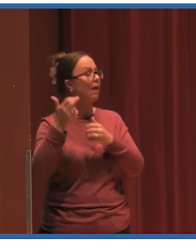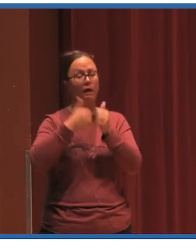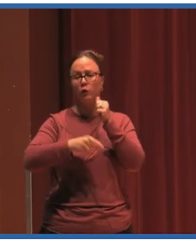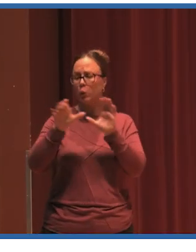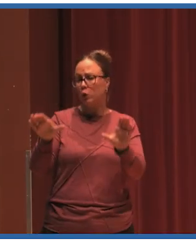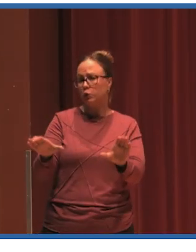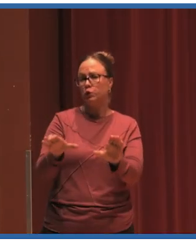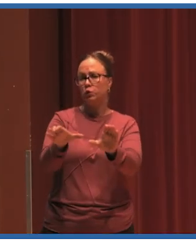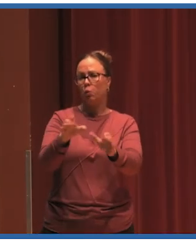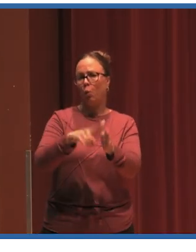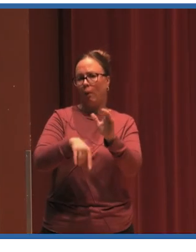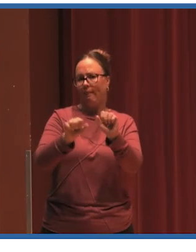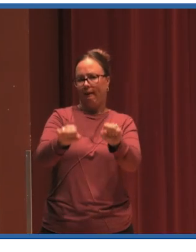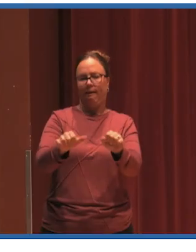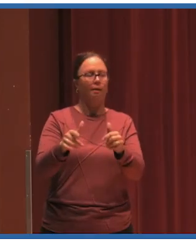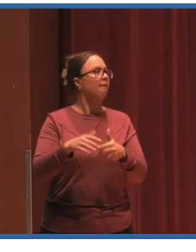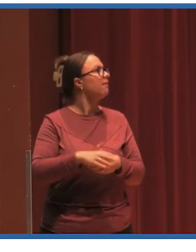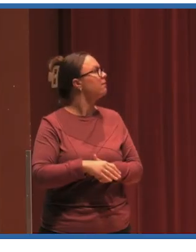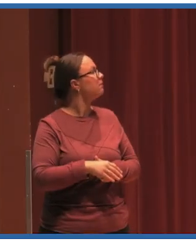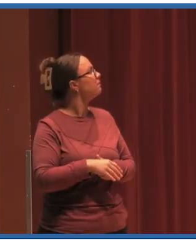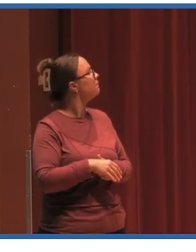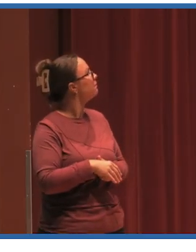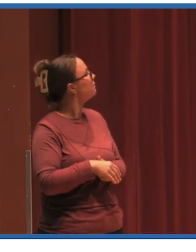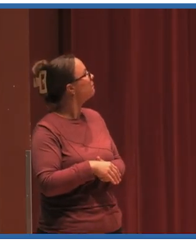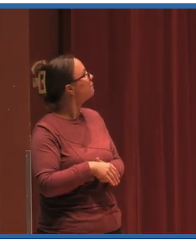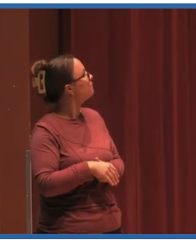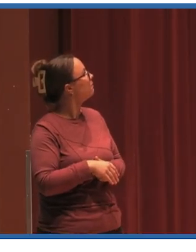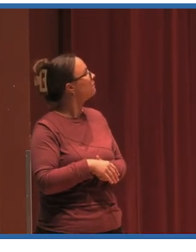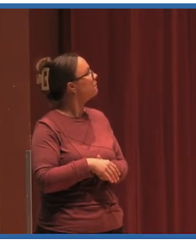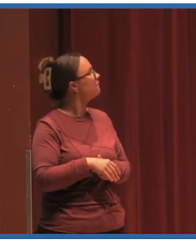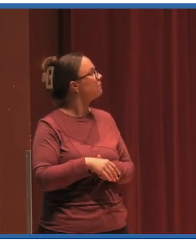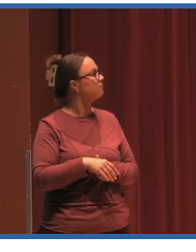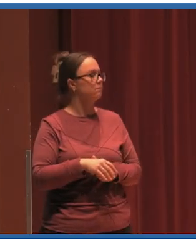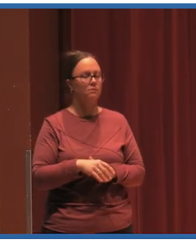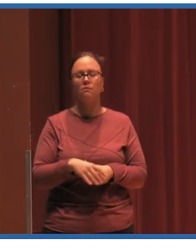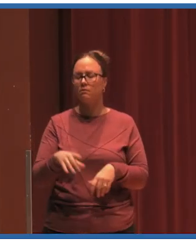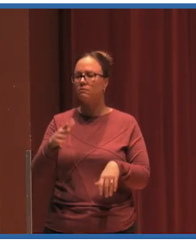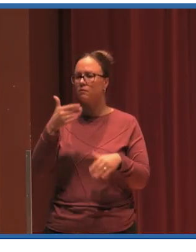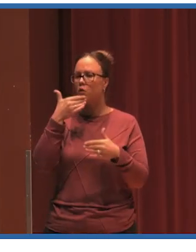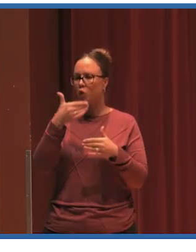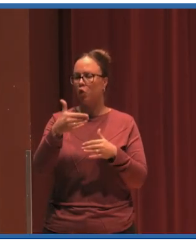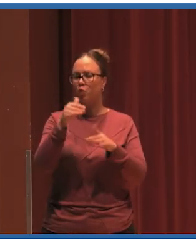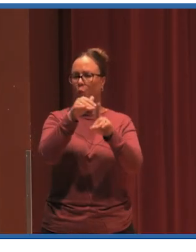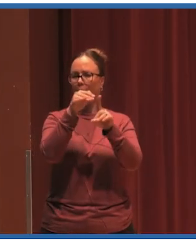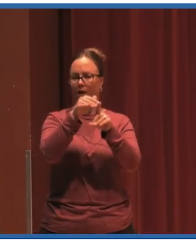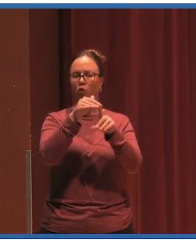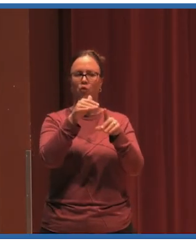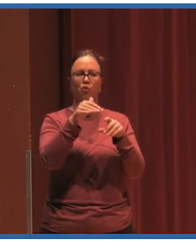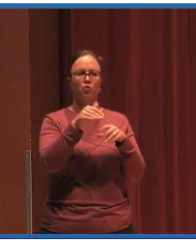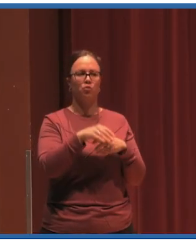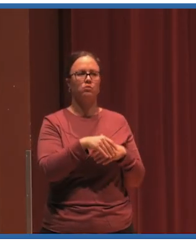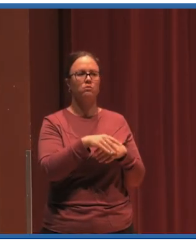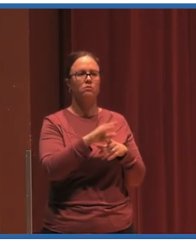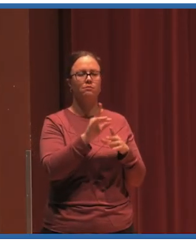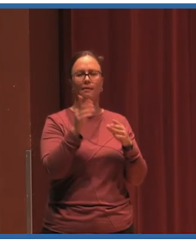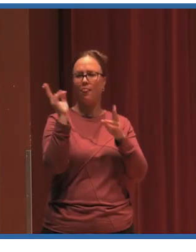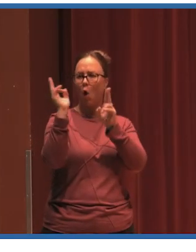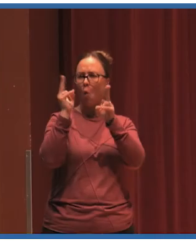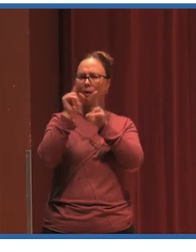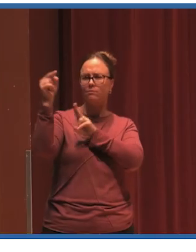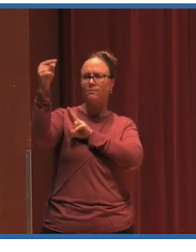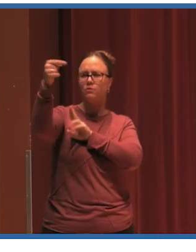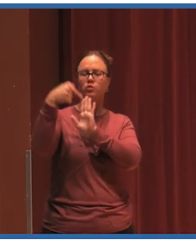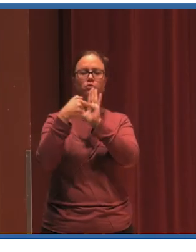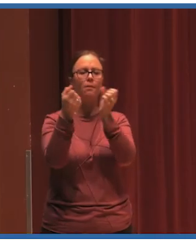covered. I love that, thank you. And it's a good reminder of our display in the hallway out back, which shows many of the really